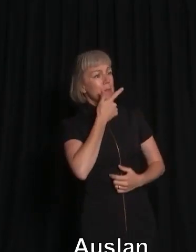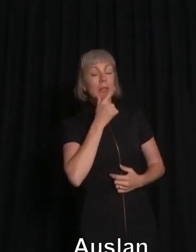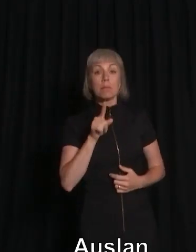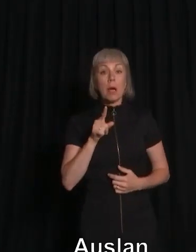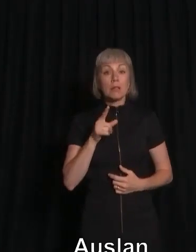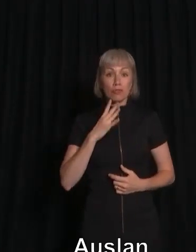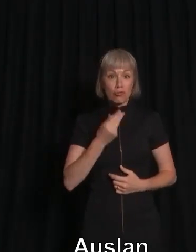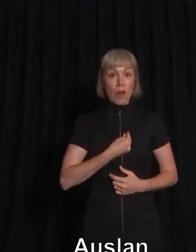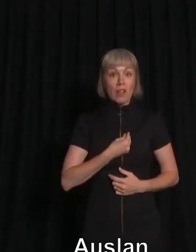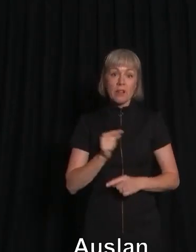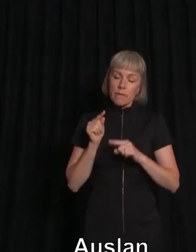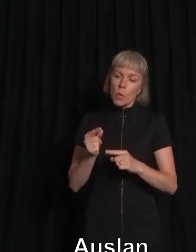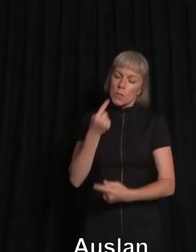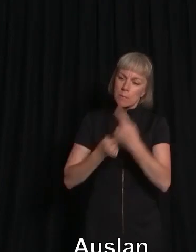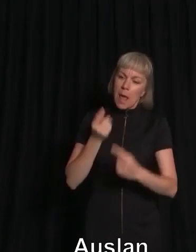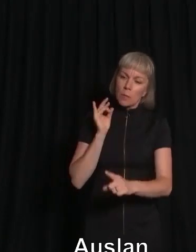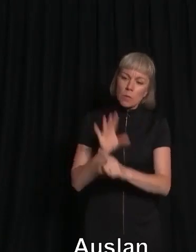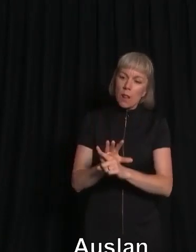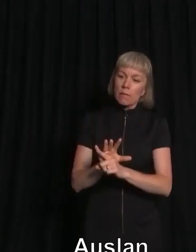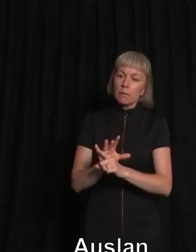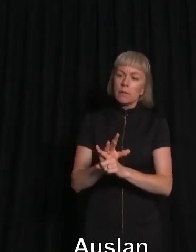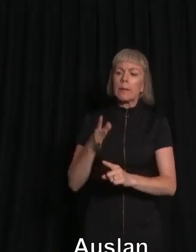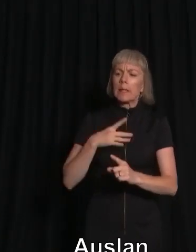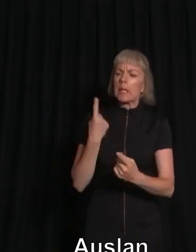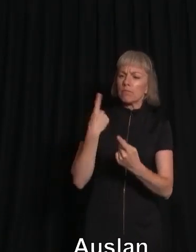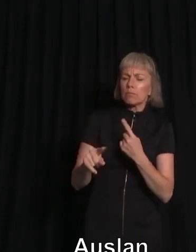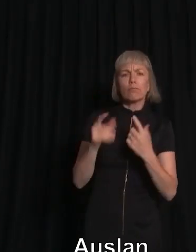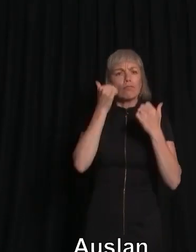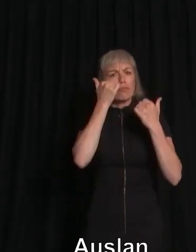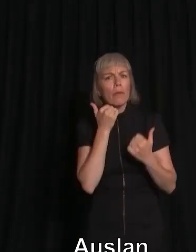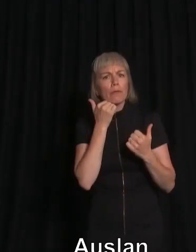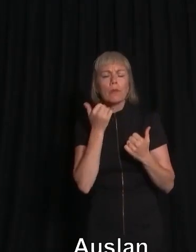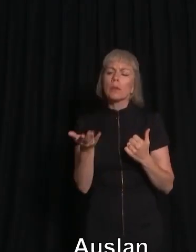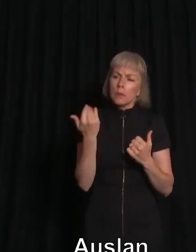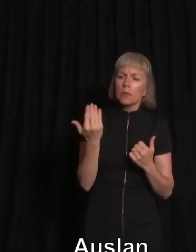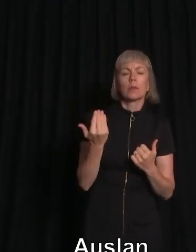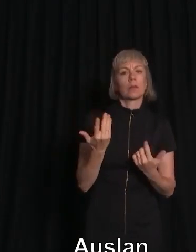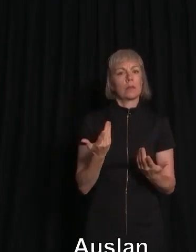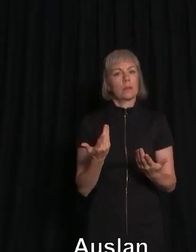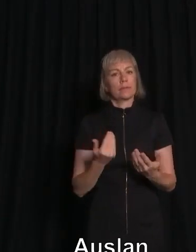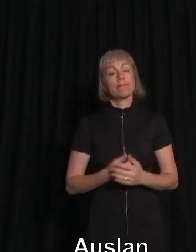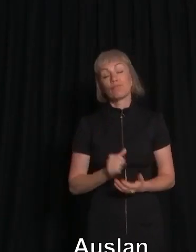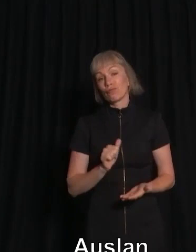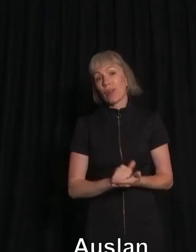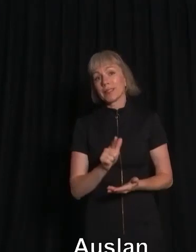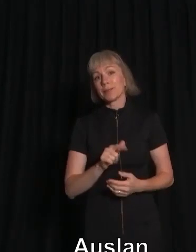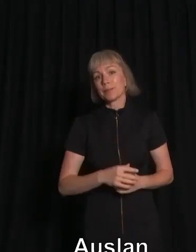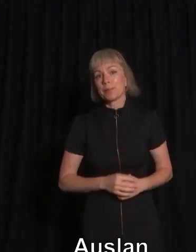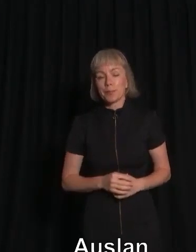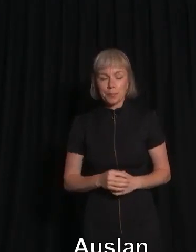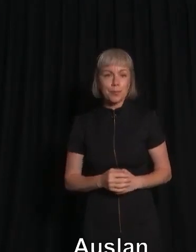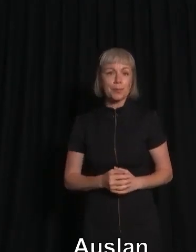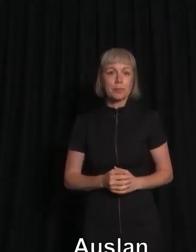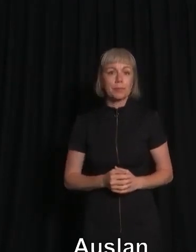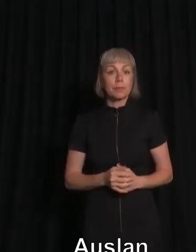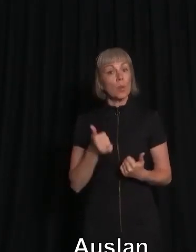they're forced to explain themselves and have someone else verify who they are. Yeah, exactly. Yeah. So the good news is